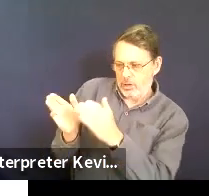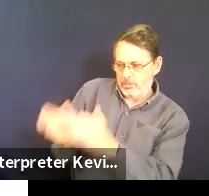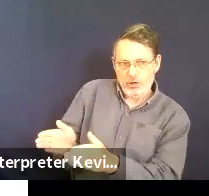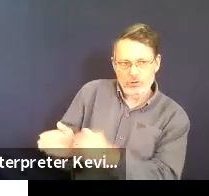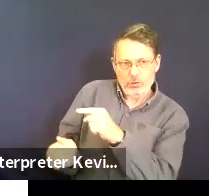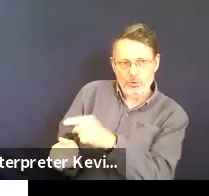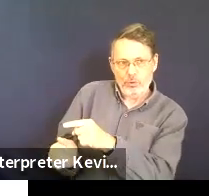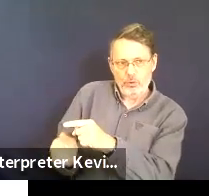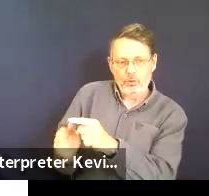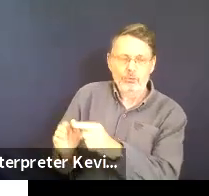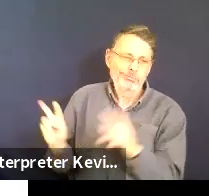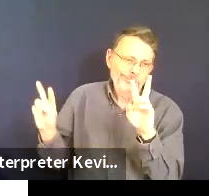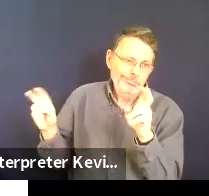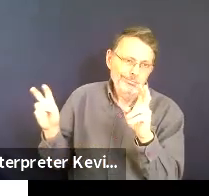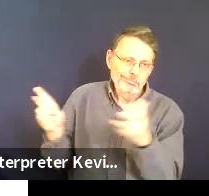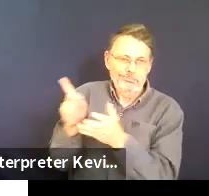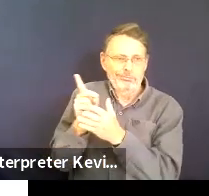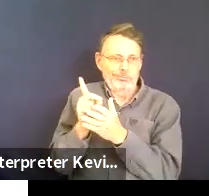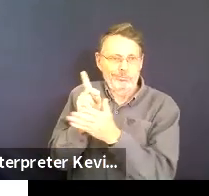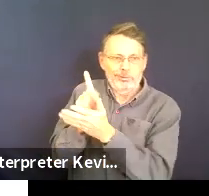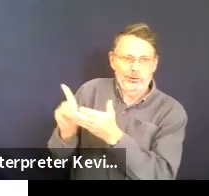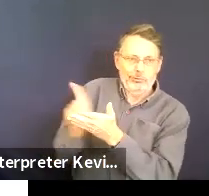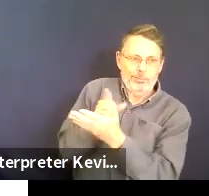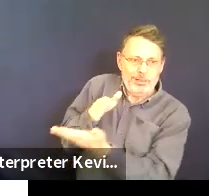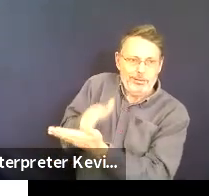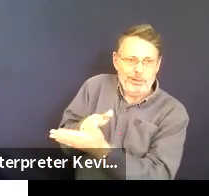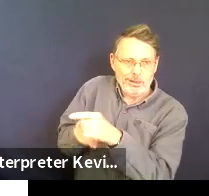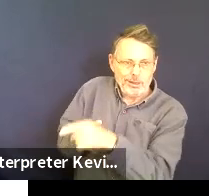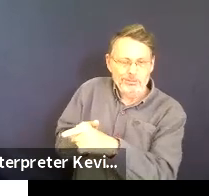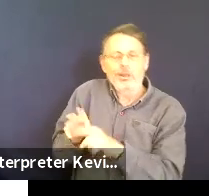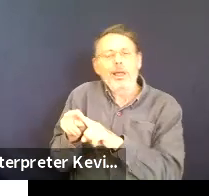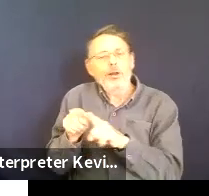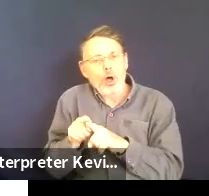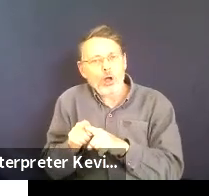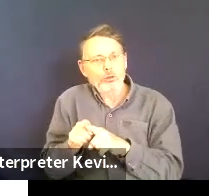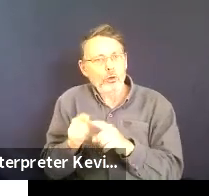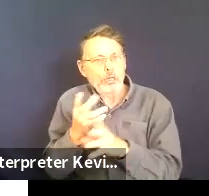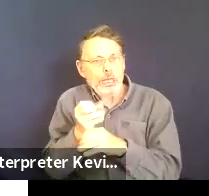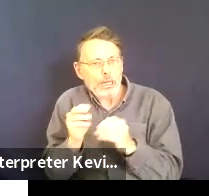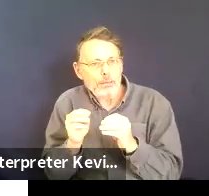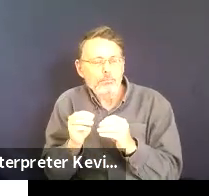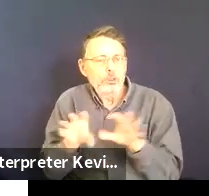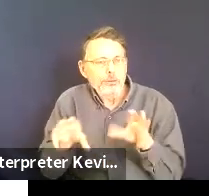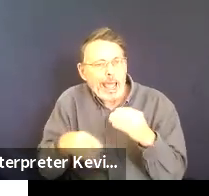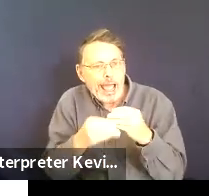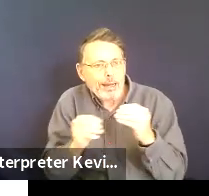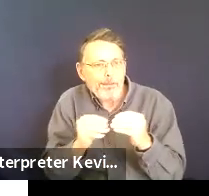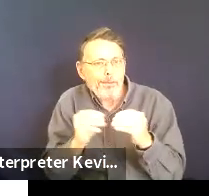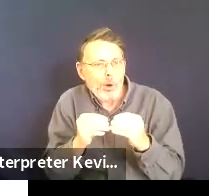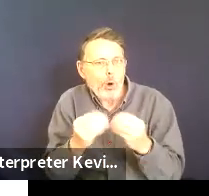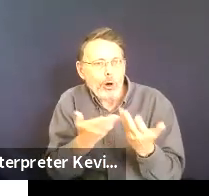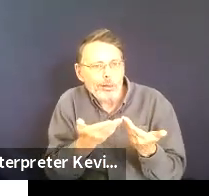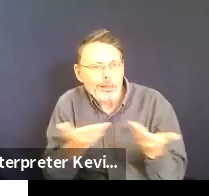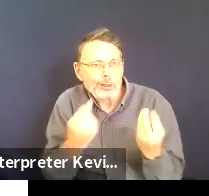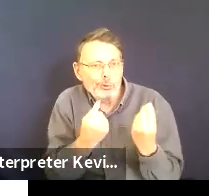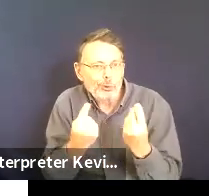been allegedly discriminated against, as well as securing additional measures that can be implemented to